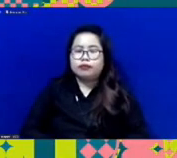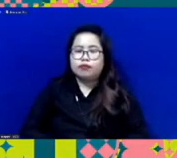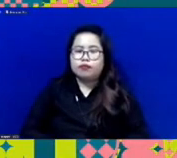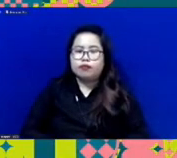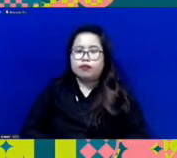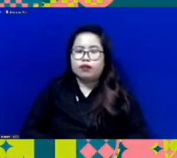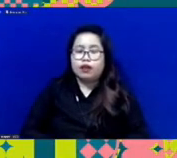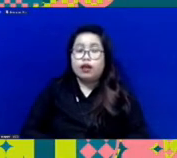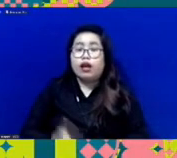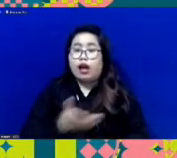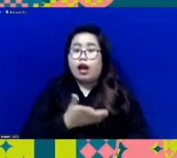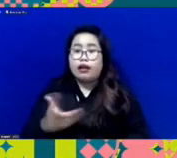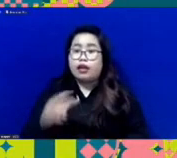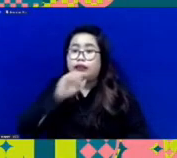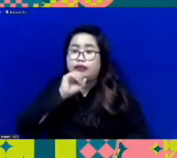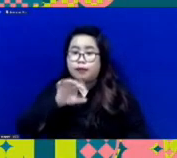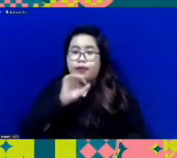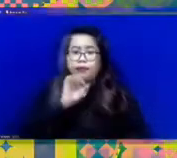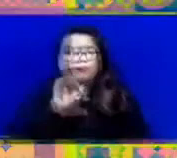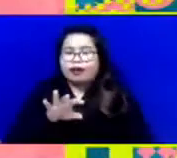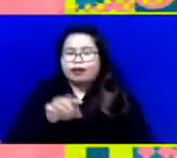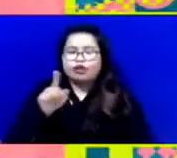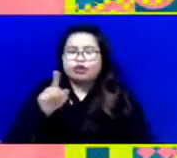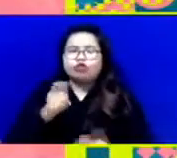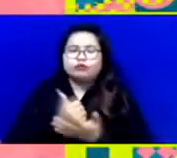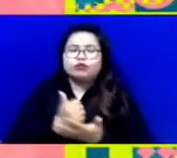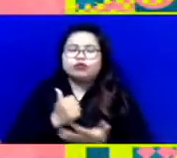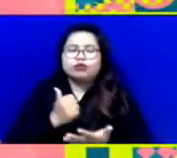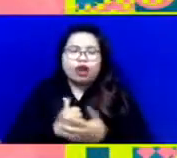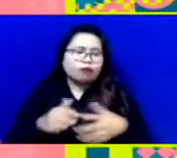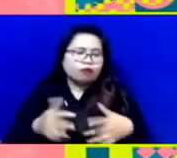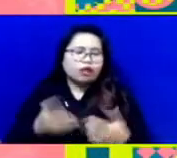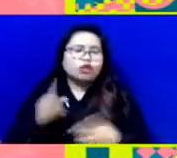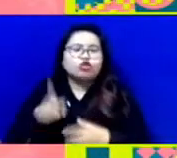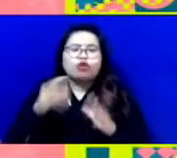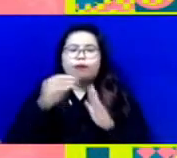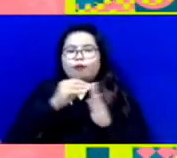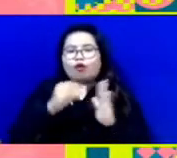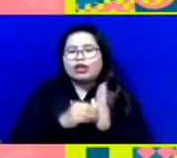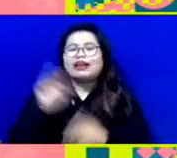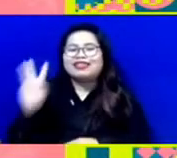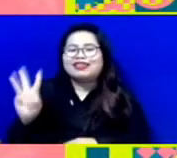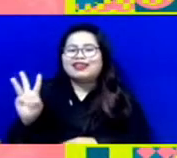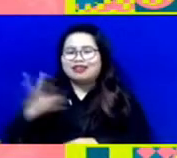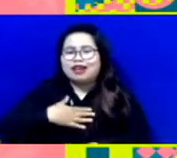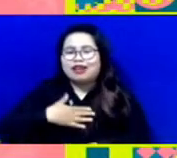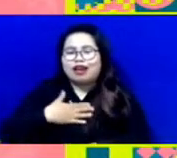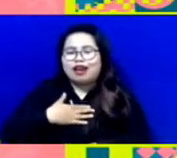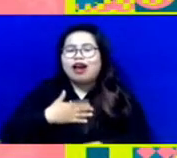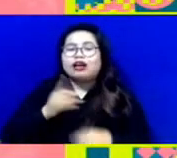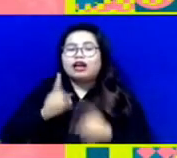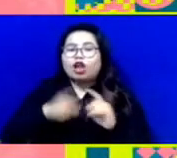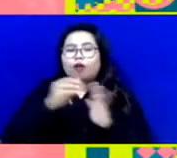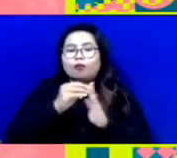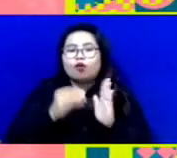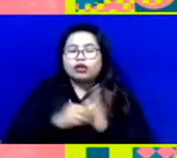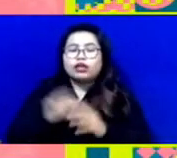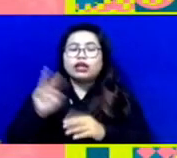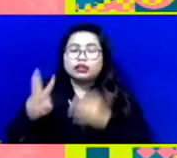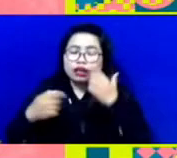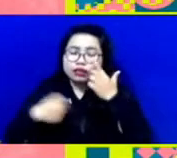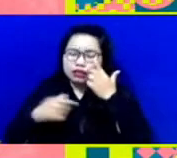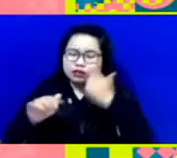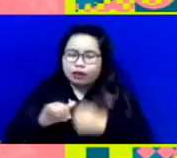is that is my third point. My third point is very important because Pancasila, the